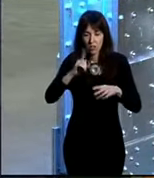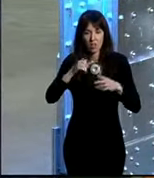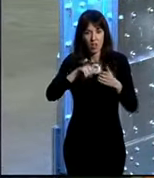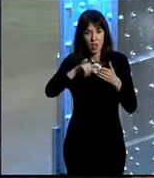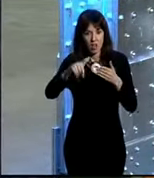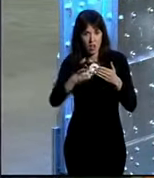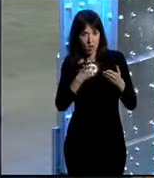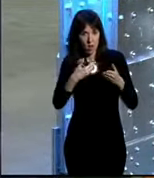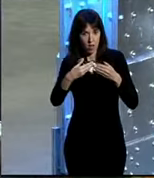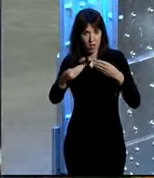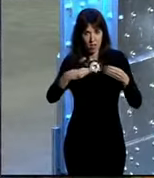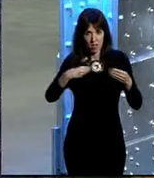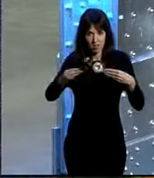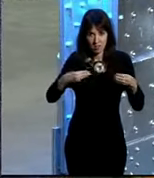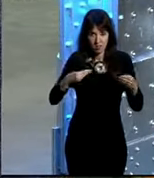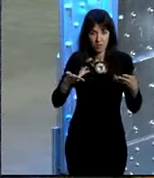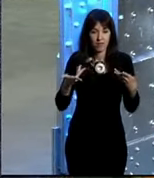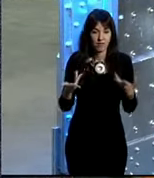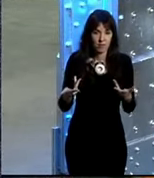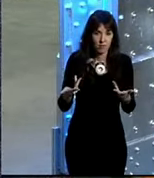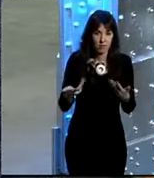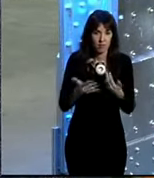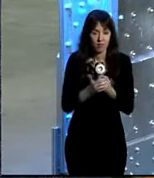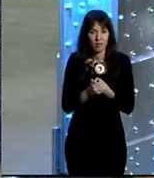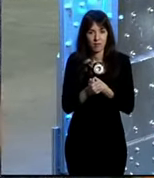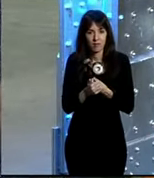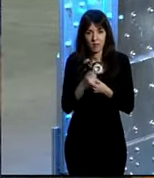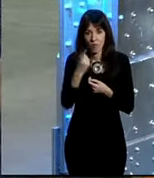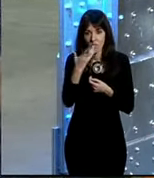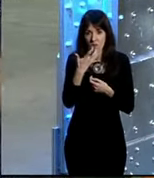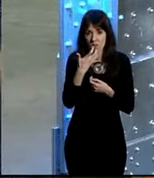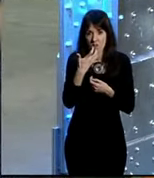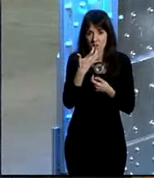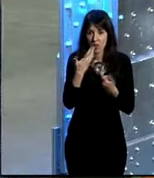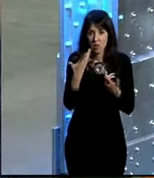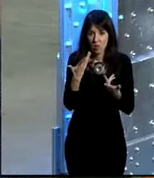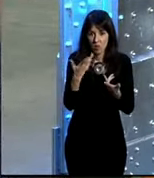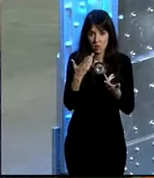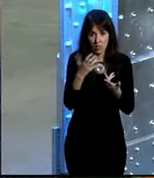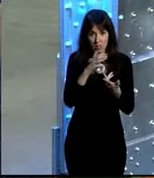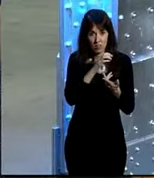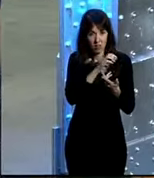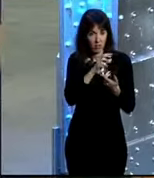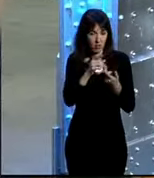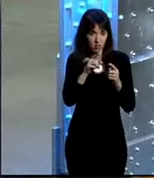They can do so through actions or through plastic language, through artistic language.